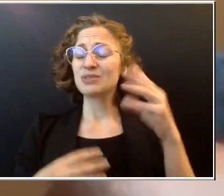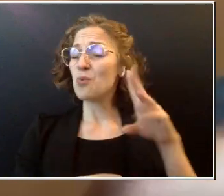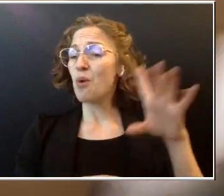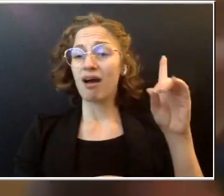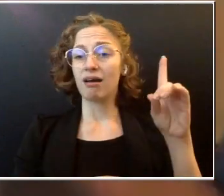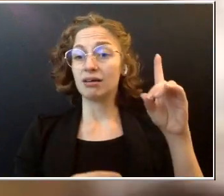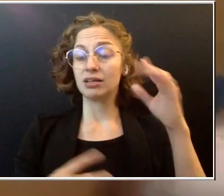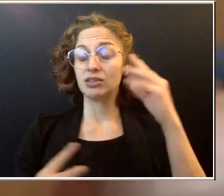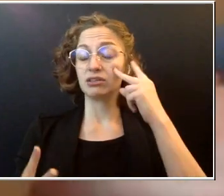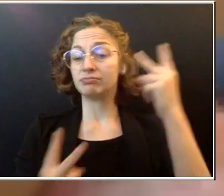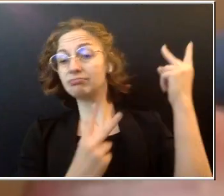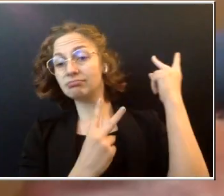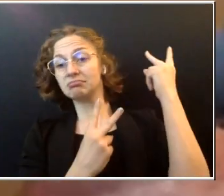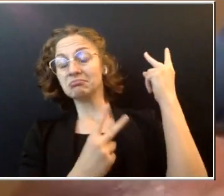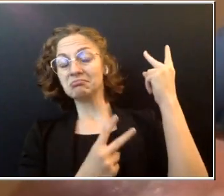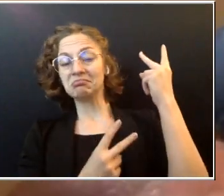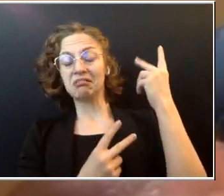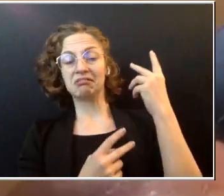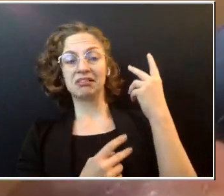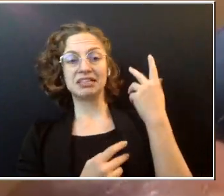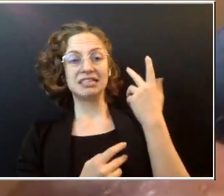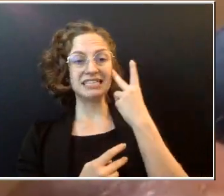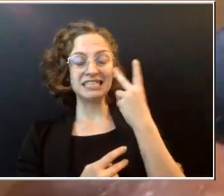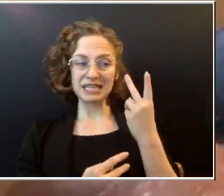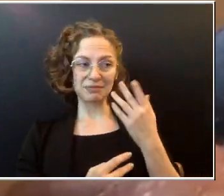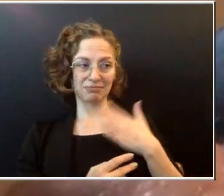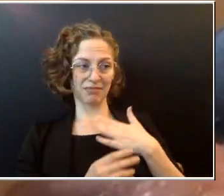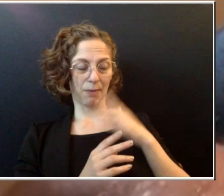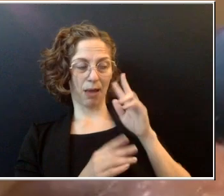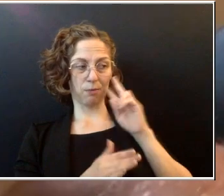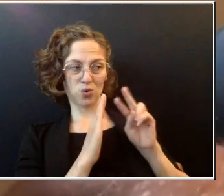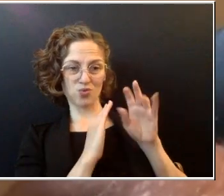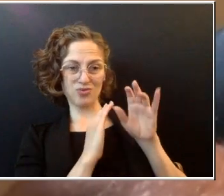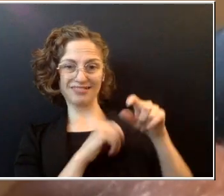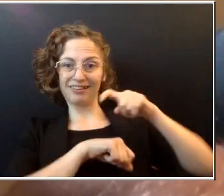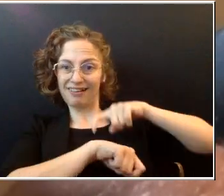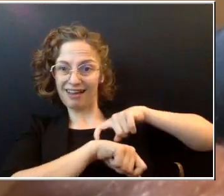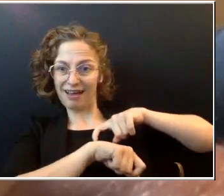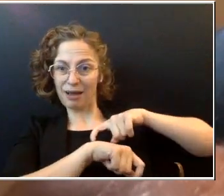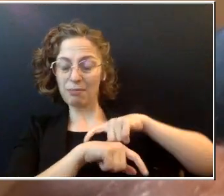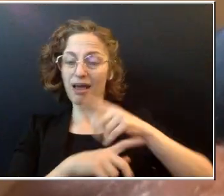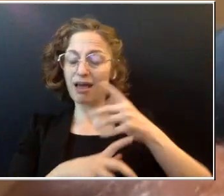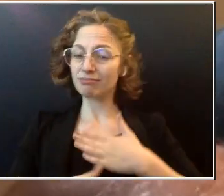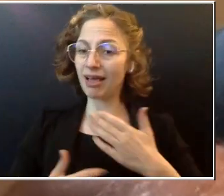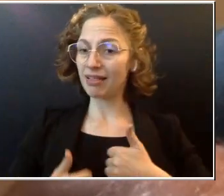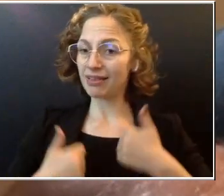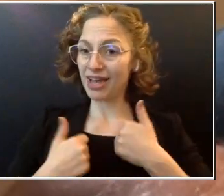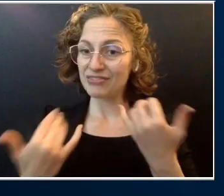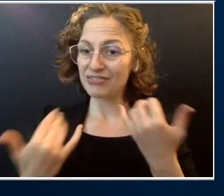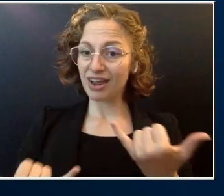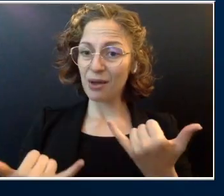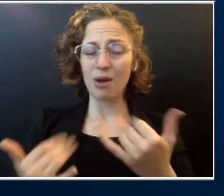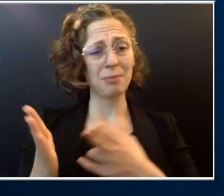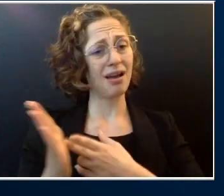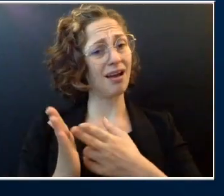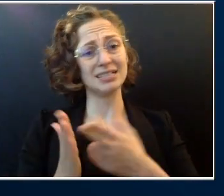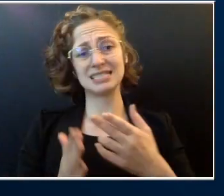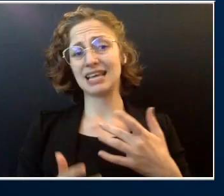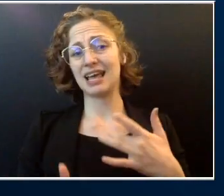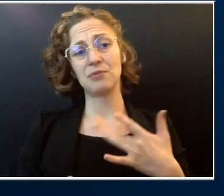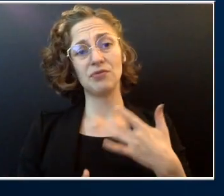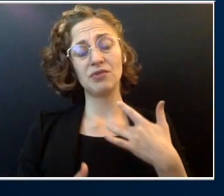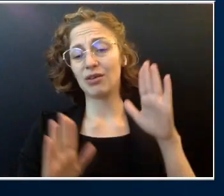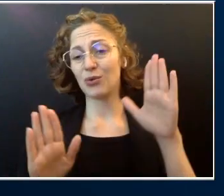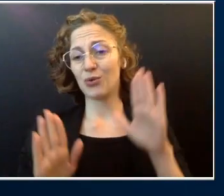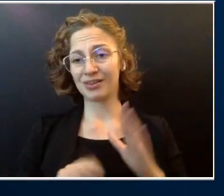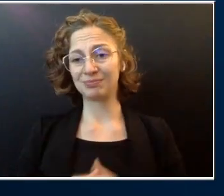now, or see where I've come from and where I'm at now. And like I said, honestly, I can say I'm feeling really good. You're appreciating all